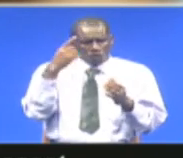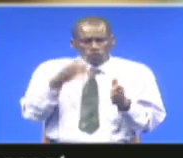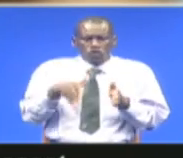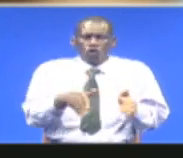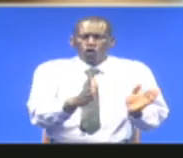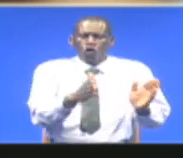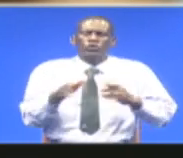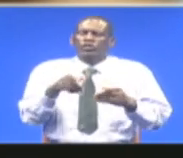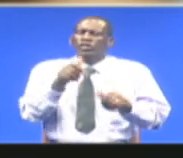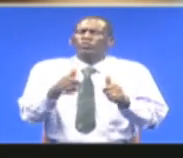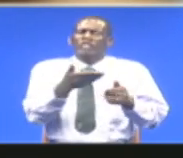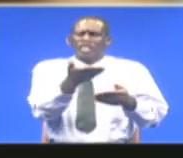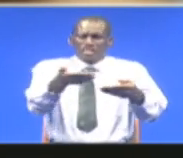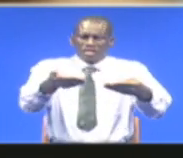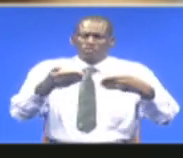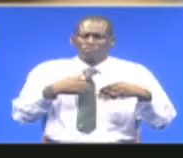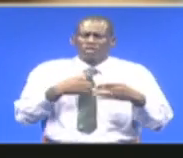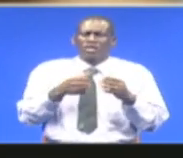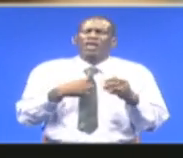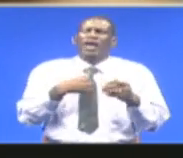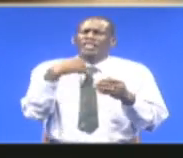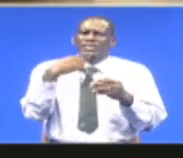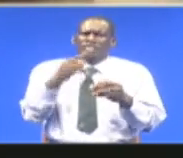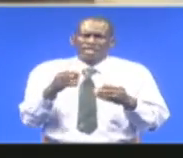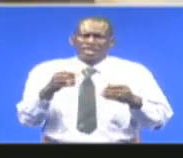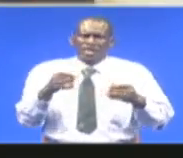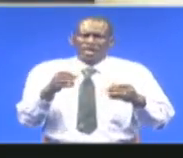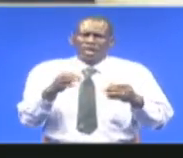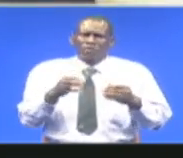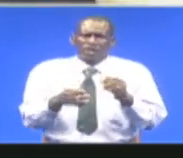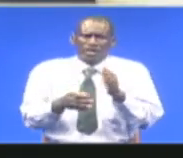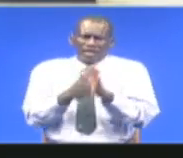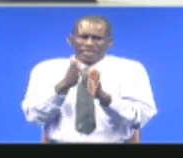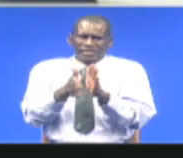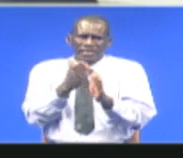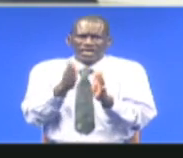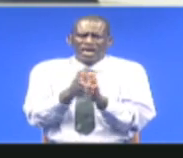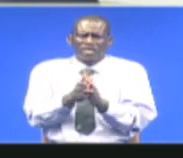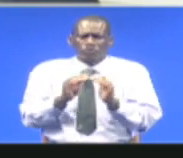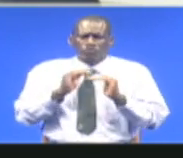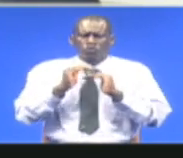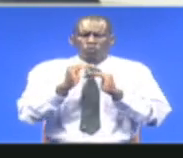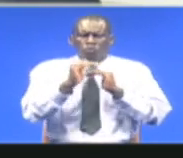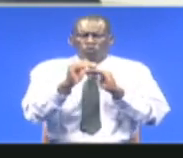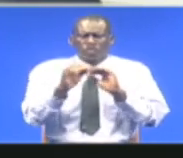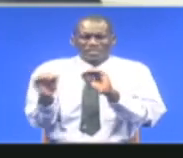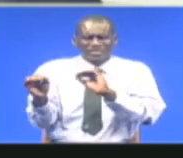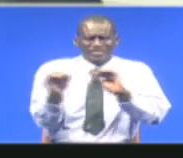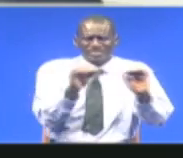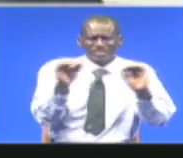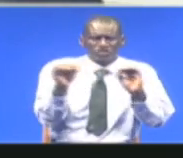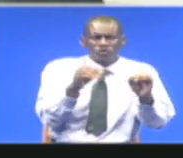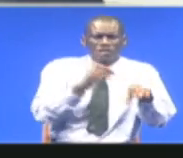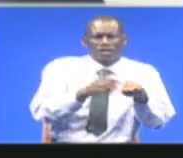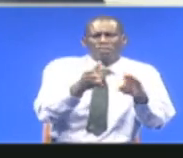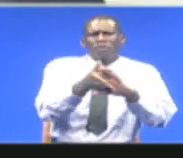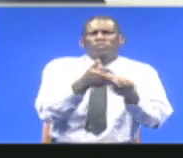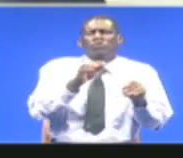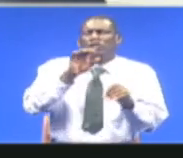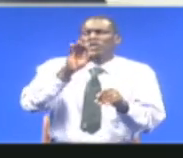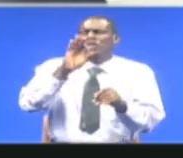opportunities extended, and I commit to effecting an expedite and smooth transition. Now,